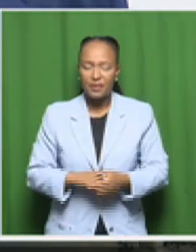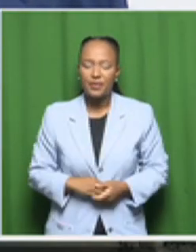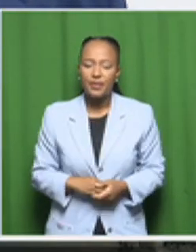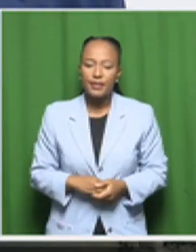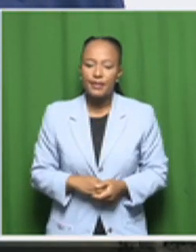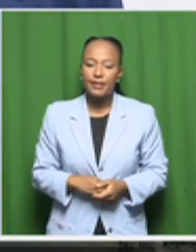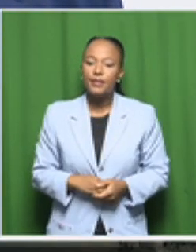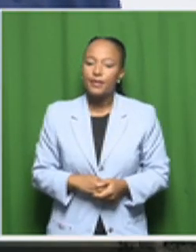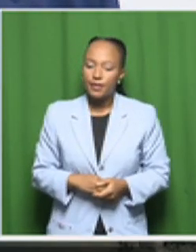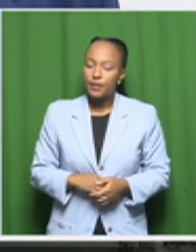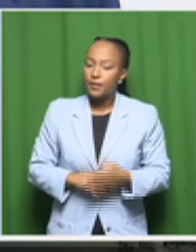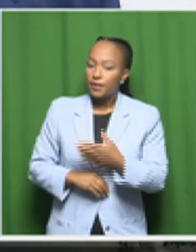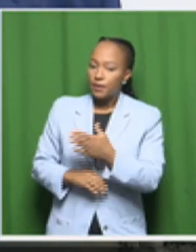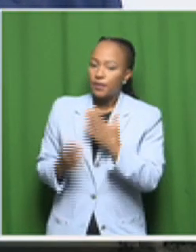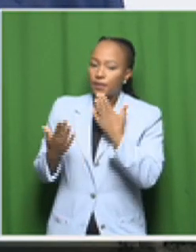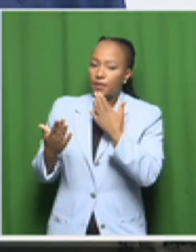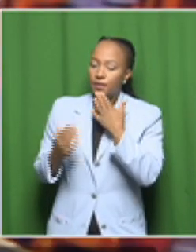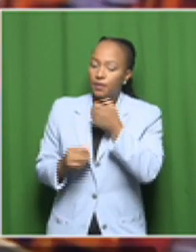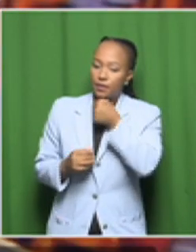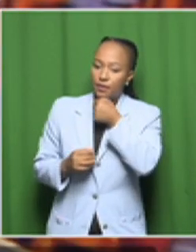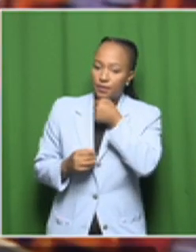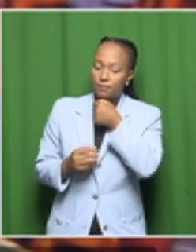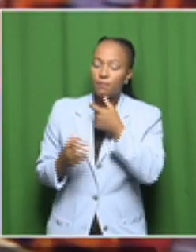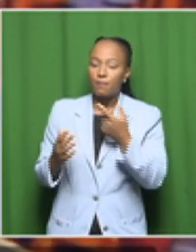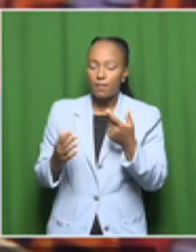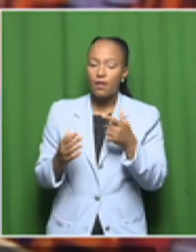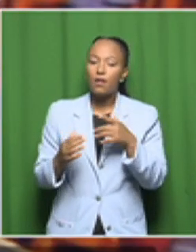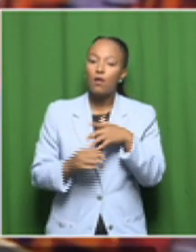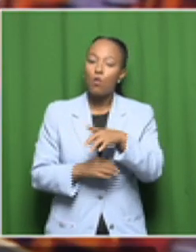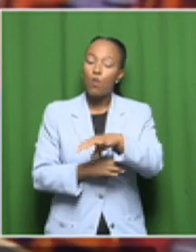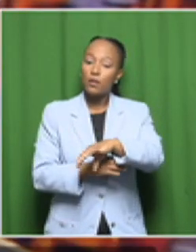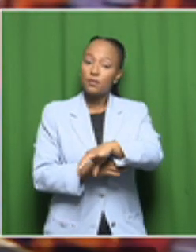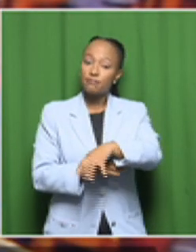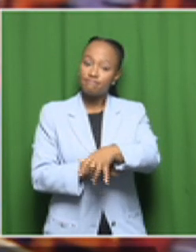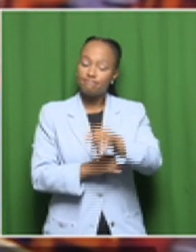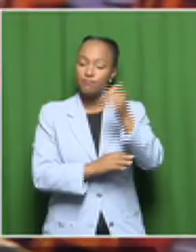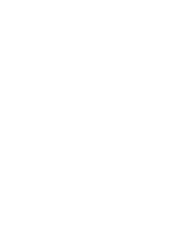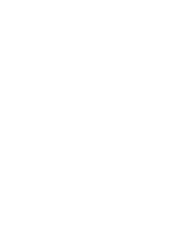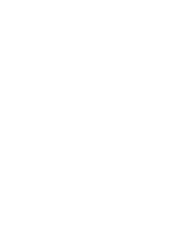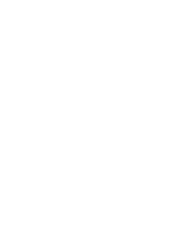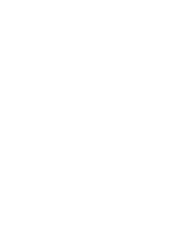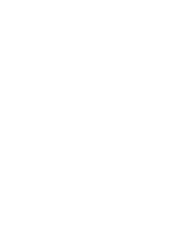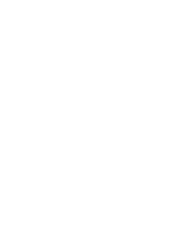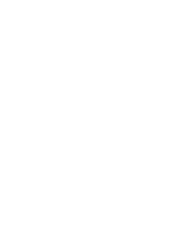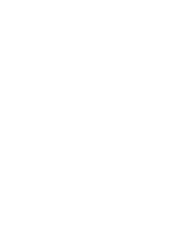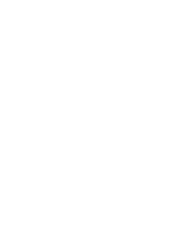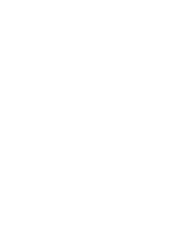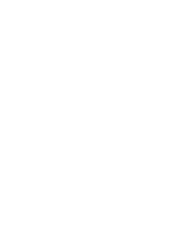of course, bring you that State of the Province address a bit later on today.